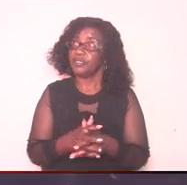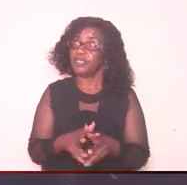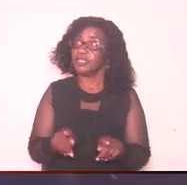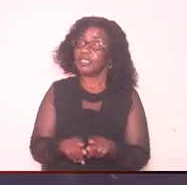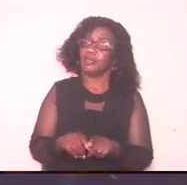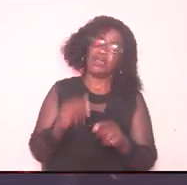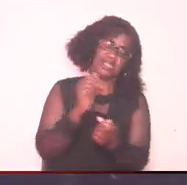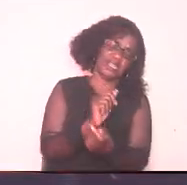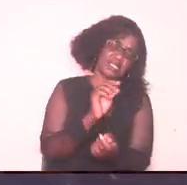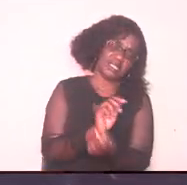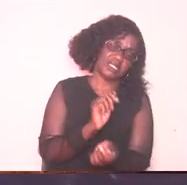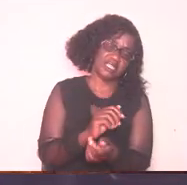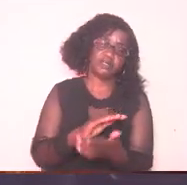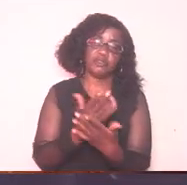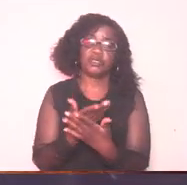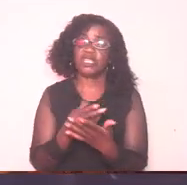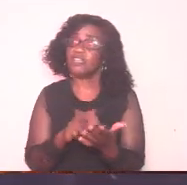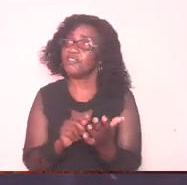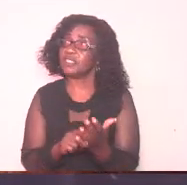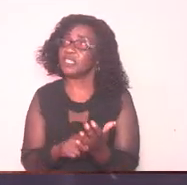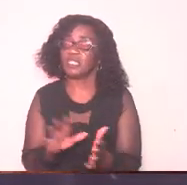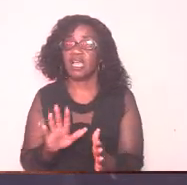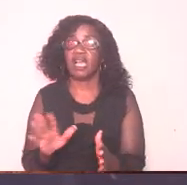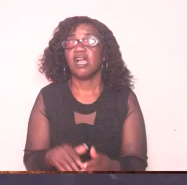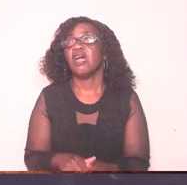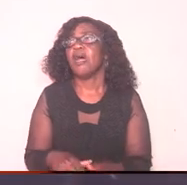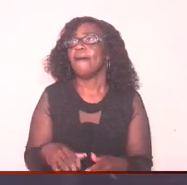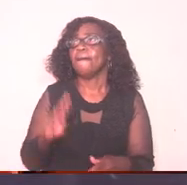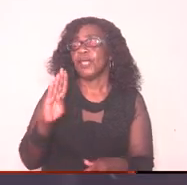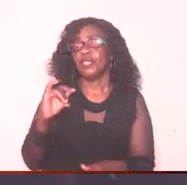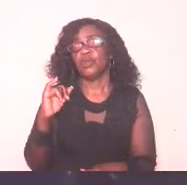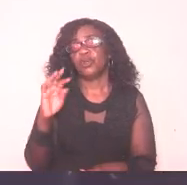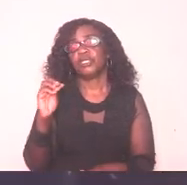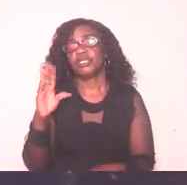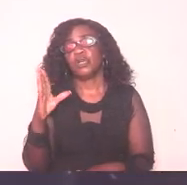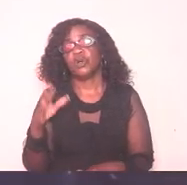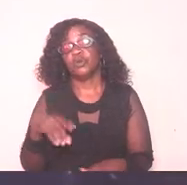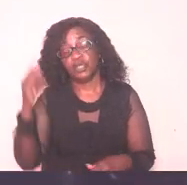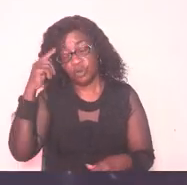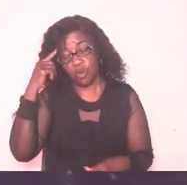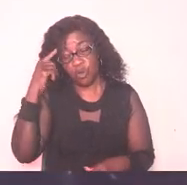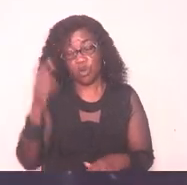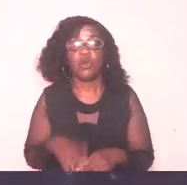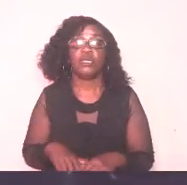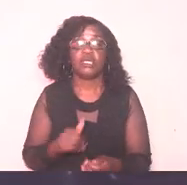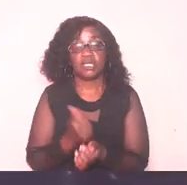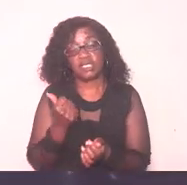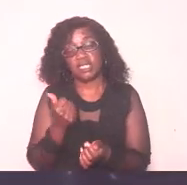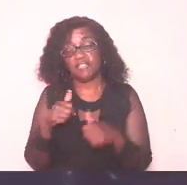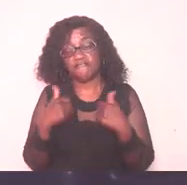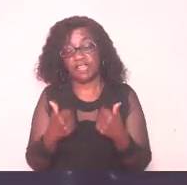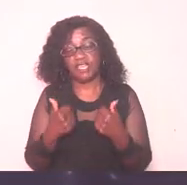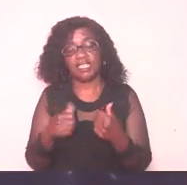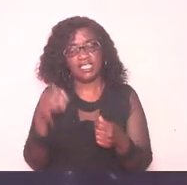people because they're having sex. No, but just because something is biologically expected, you're expected to be sexually active at 16,